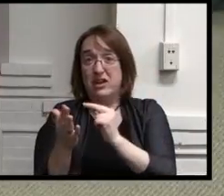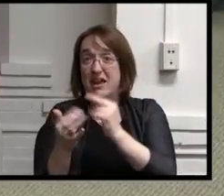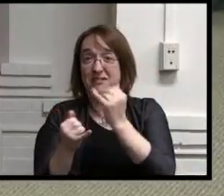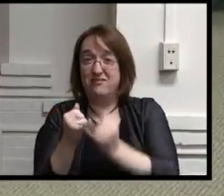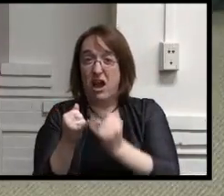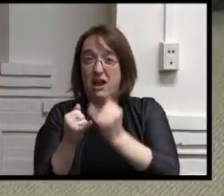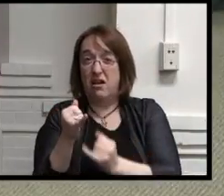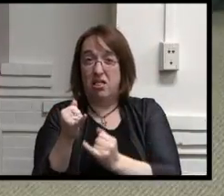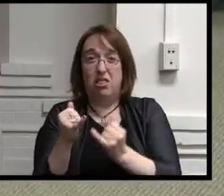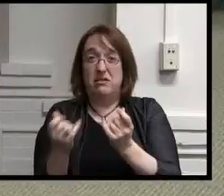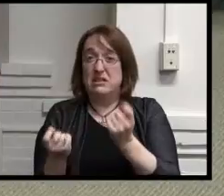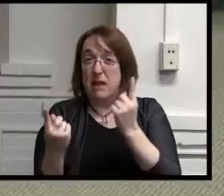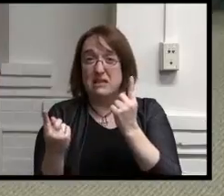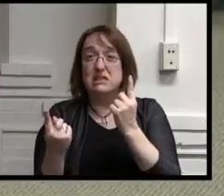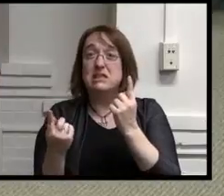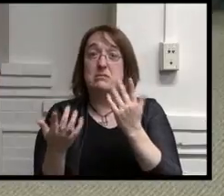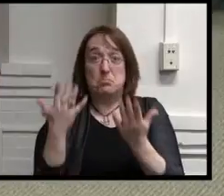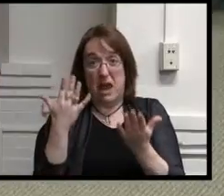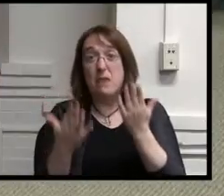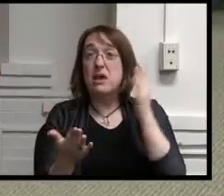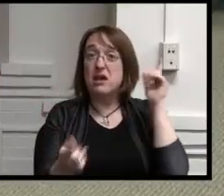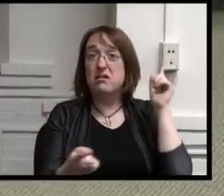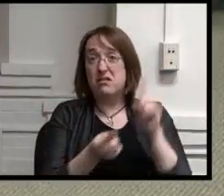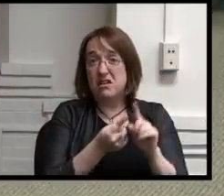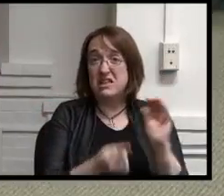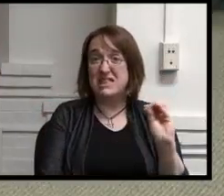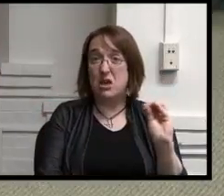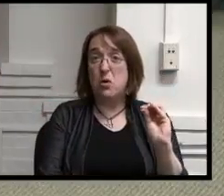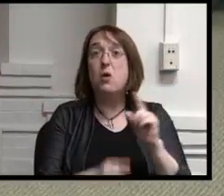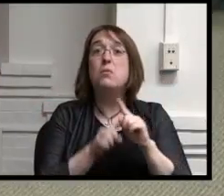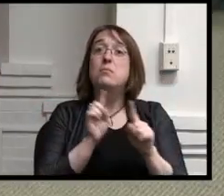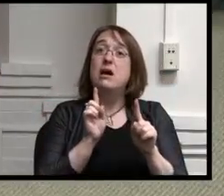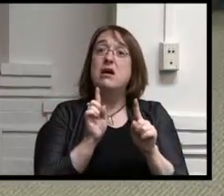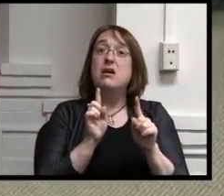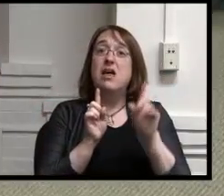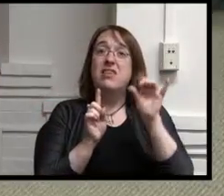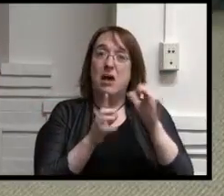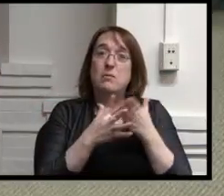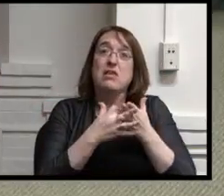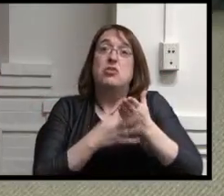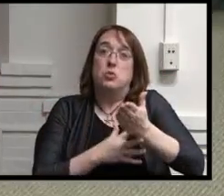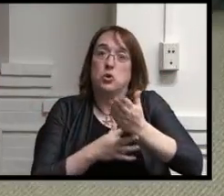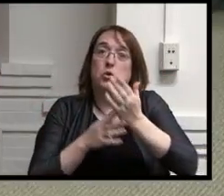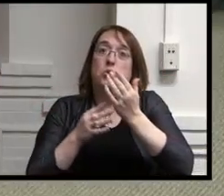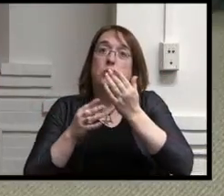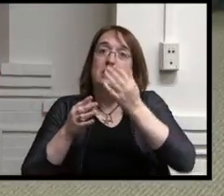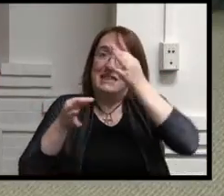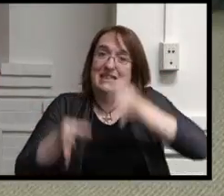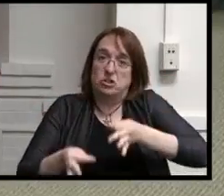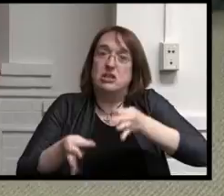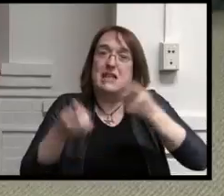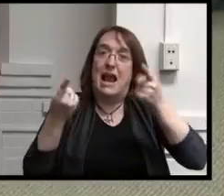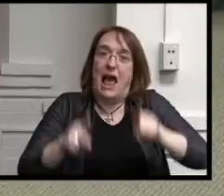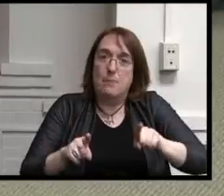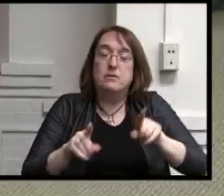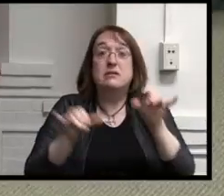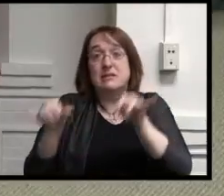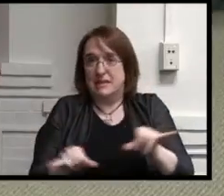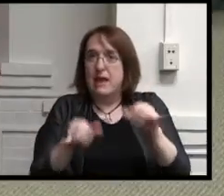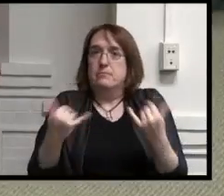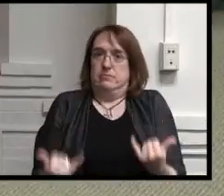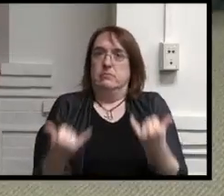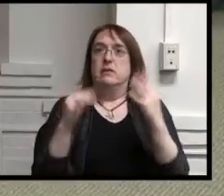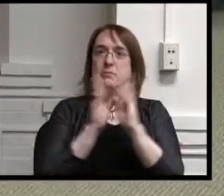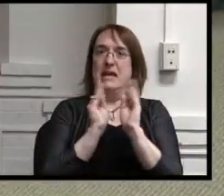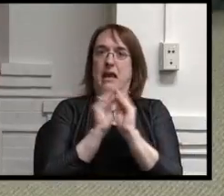from contingency that might indeed take it to 0. But the only way we would get there is through the individual decisions we make along the way on nights like tonight, Right.